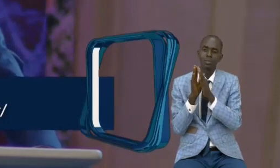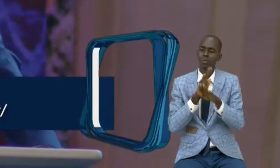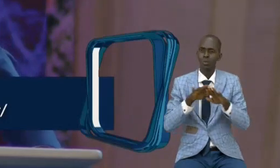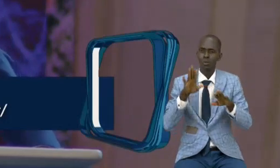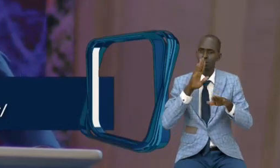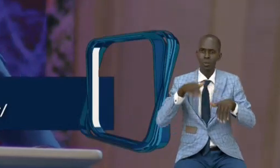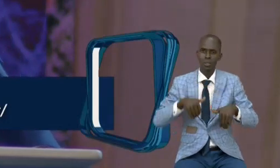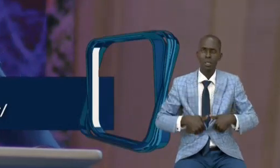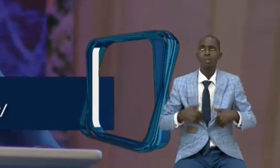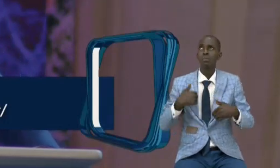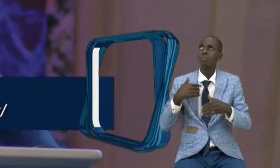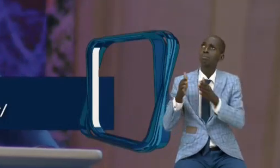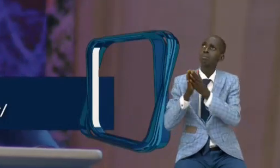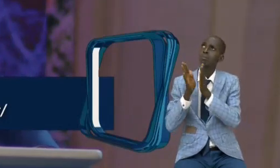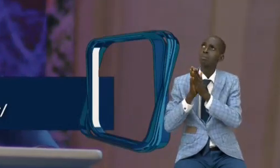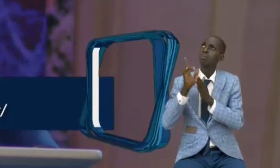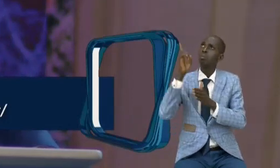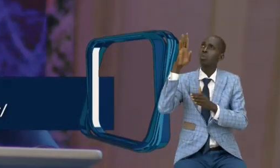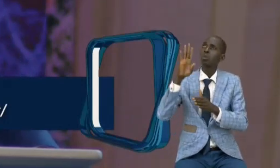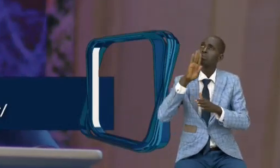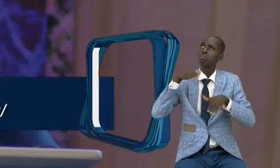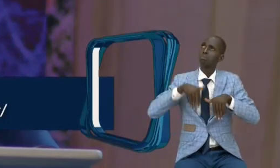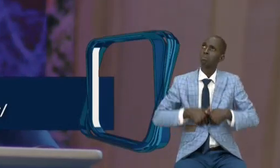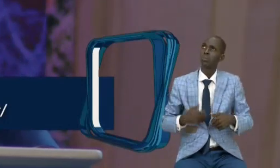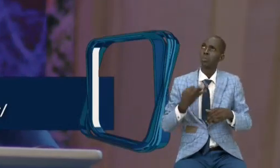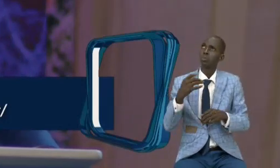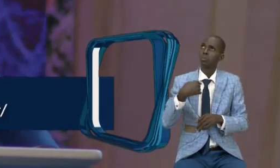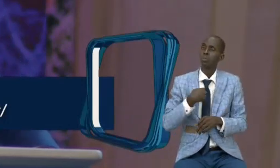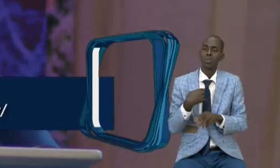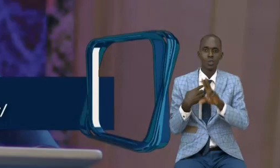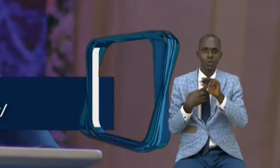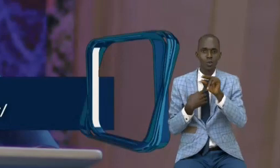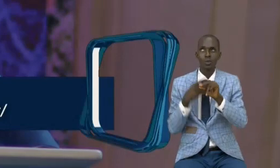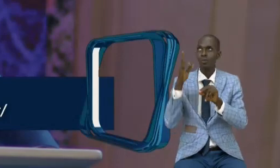that are yet to be canceled.